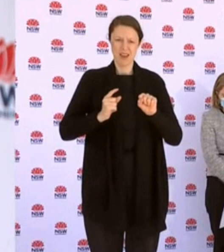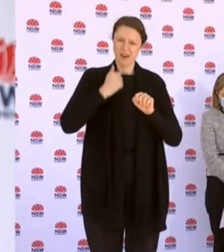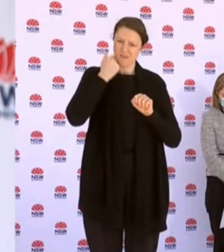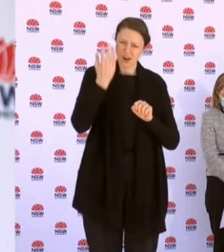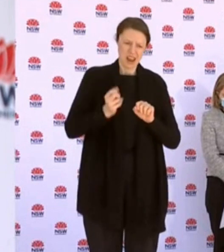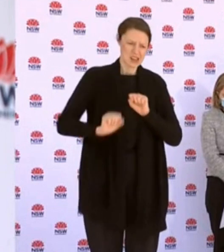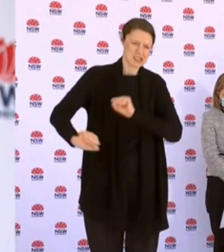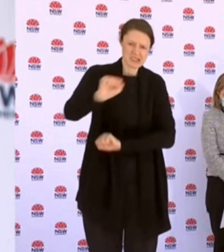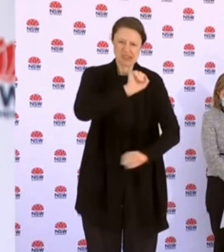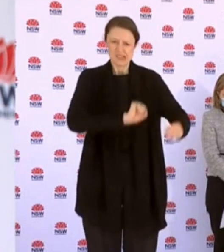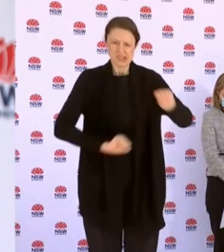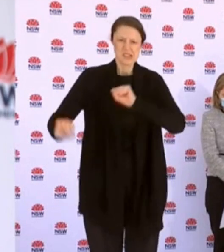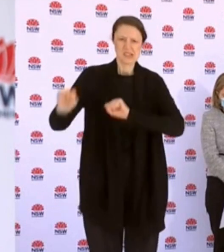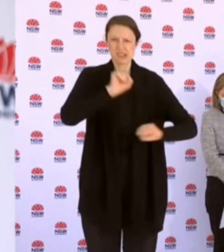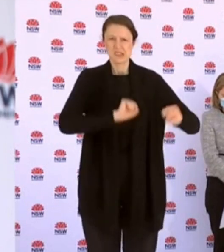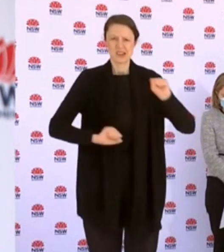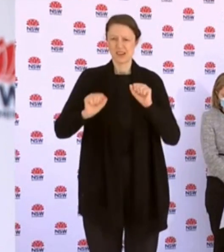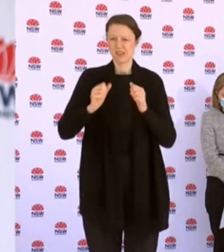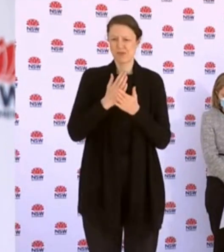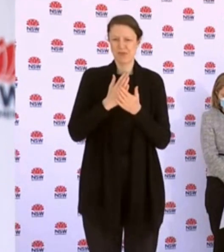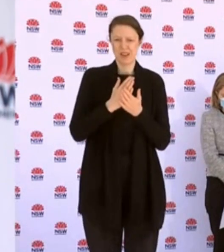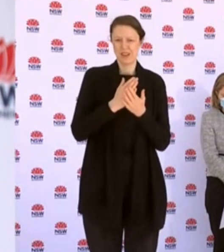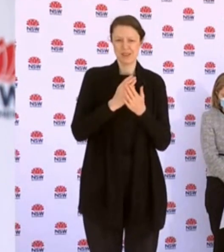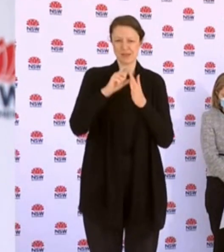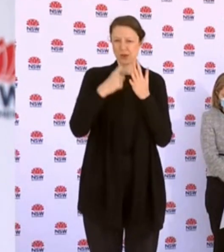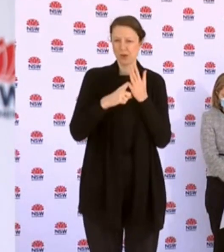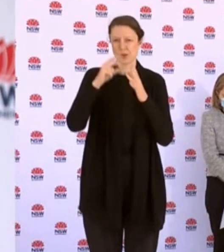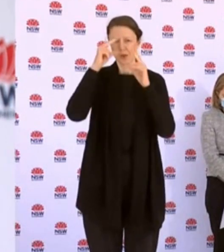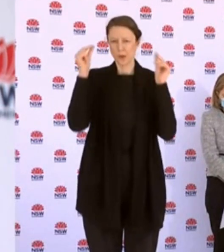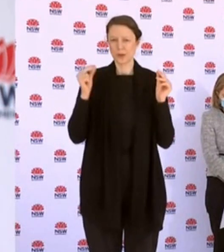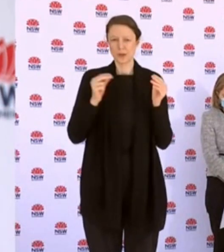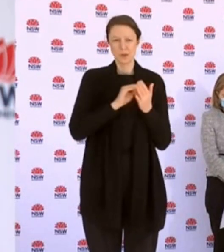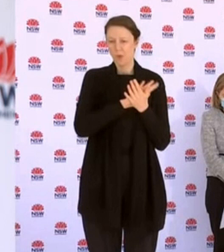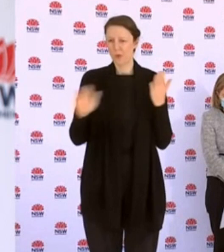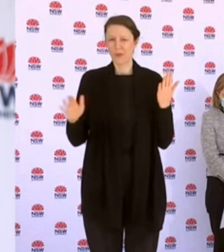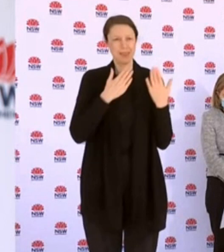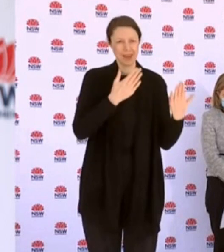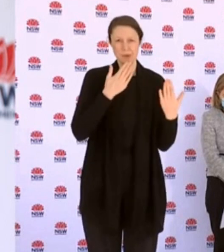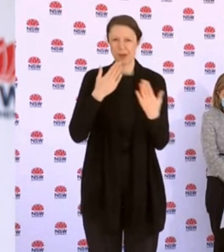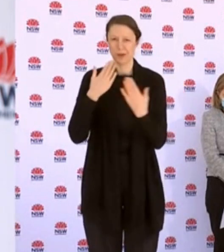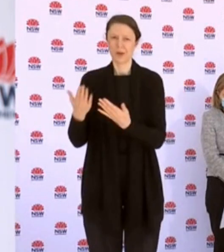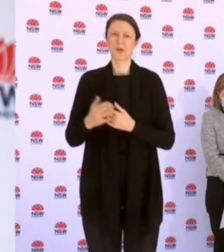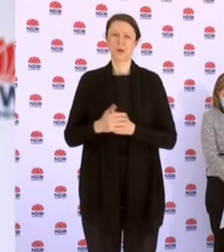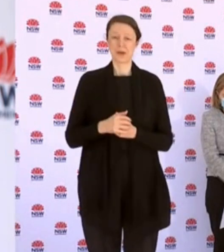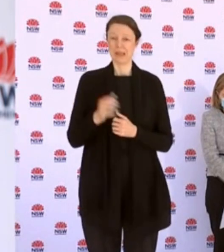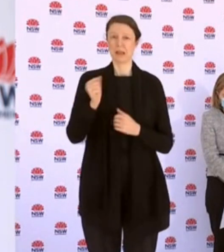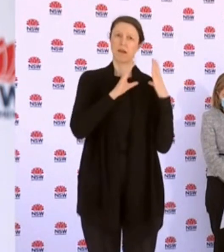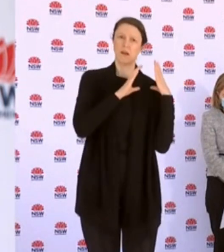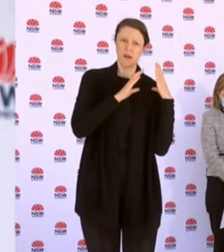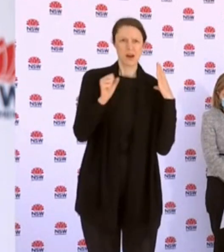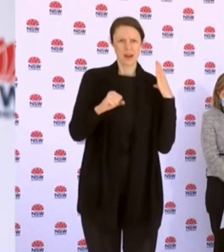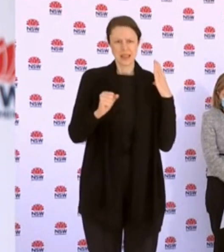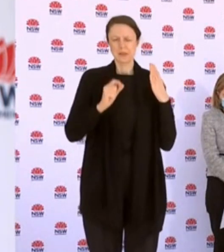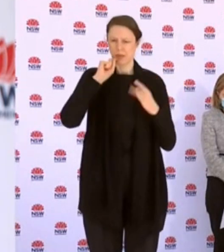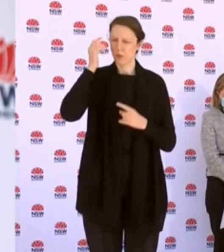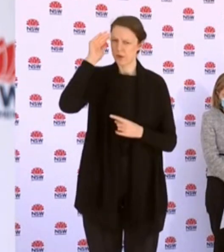health facilities clean. Thank you so much to all of the health staff. But Clinton, I can guarantee you that yes, there is pressure, but they will get